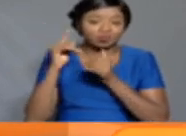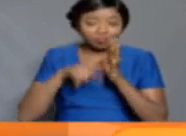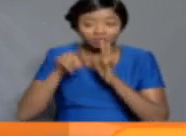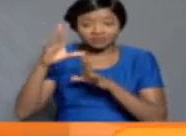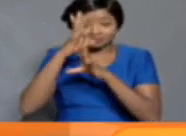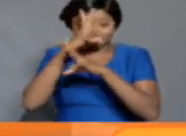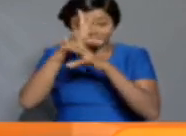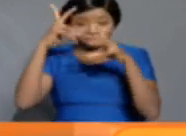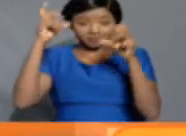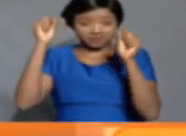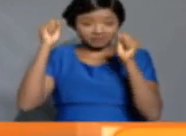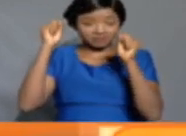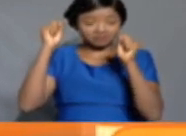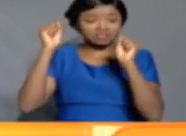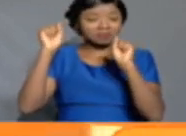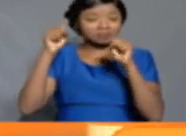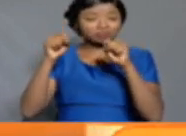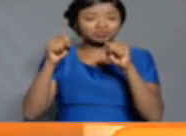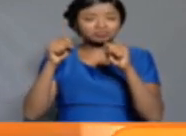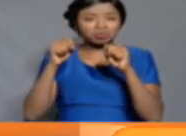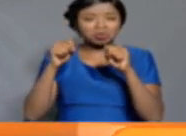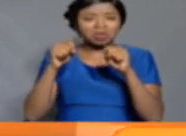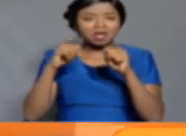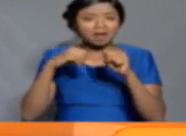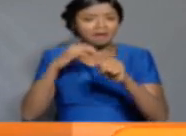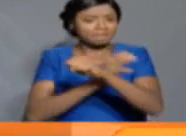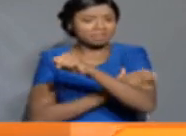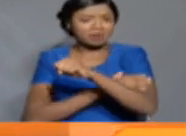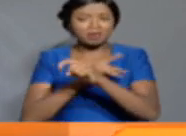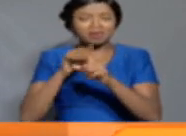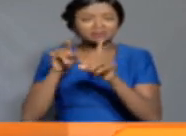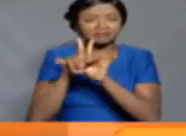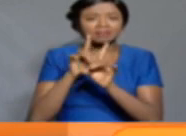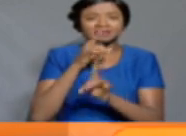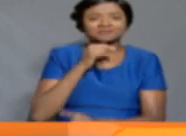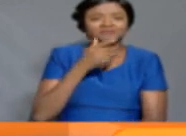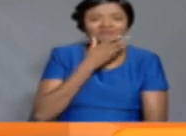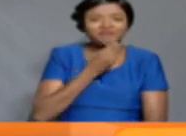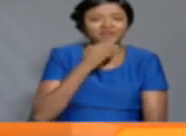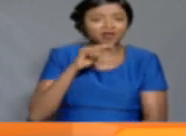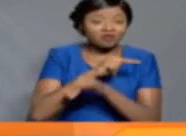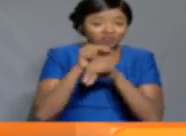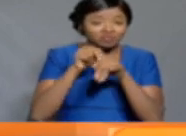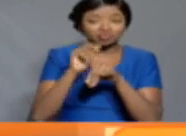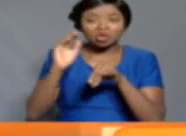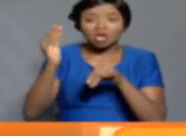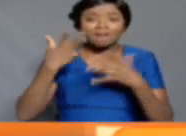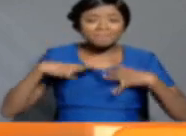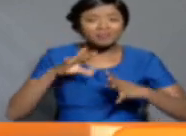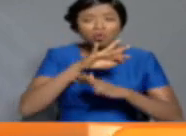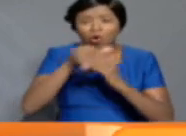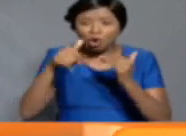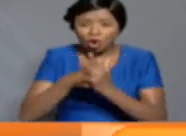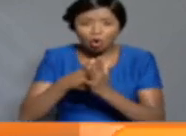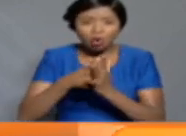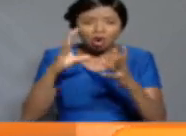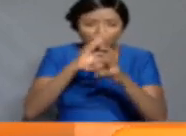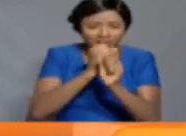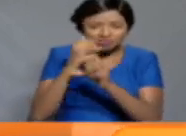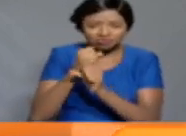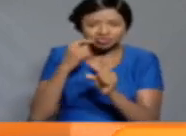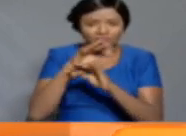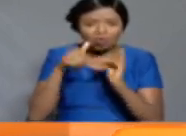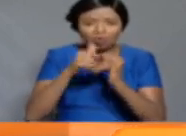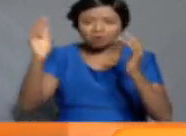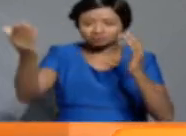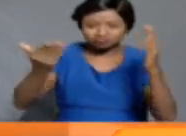can recover that aspect of father of the nation and do what? Call all these guys to a round table like this one. You can even